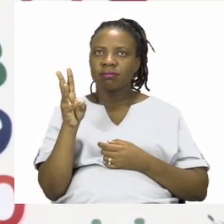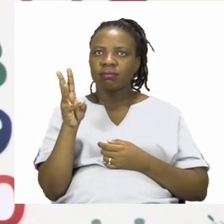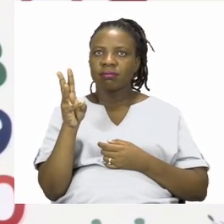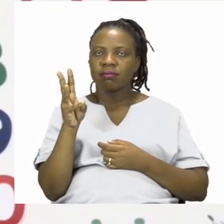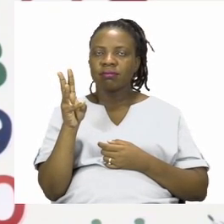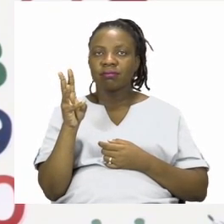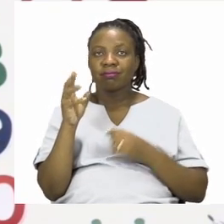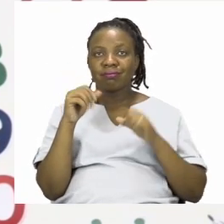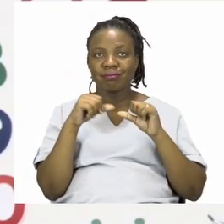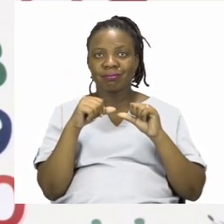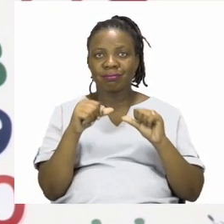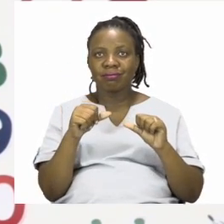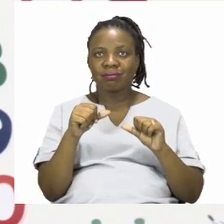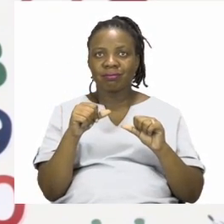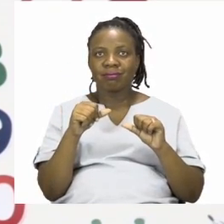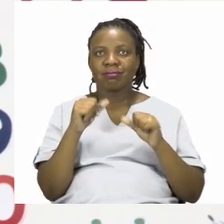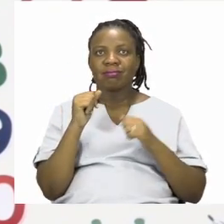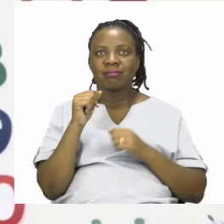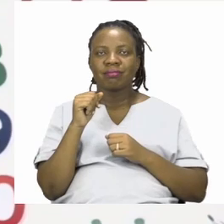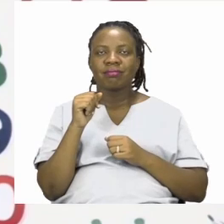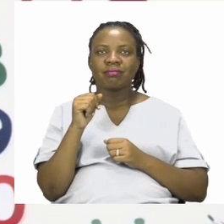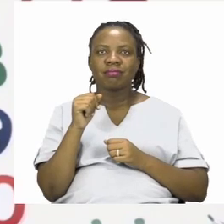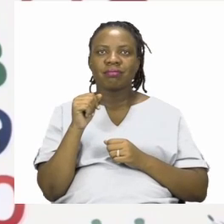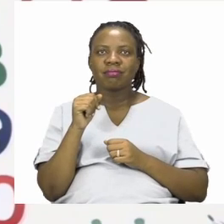ahead and subtract